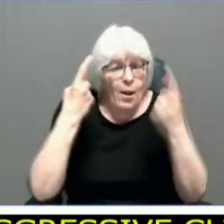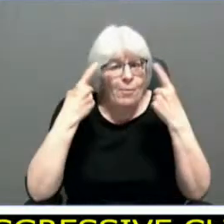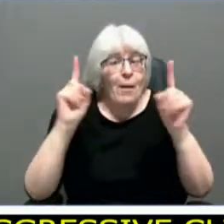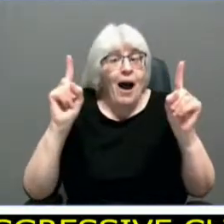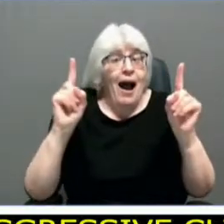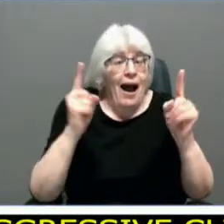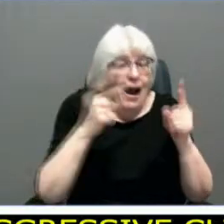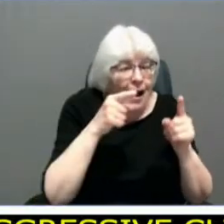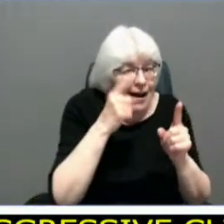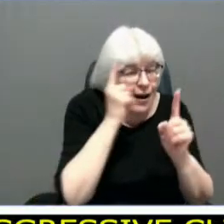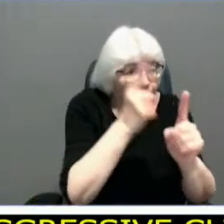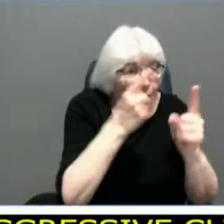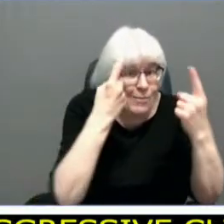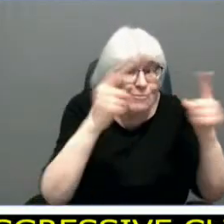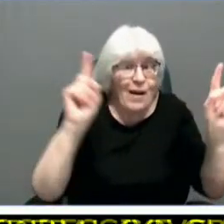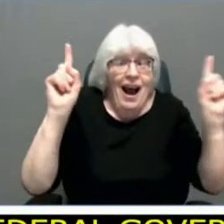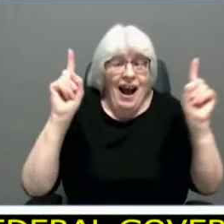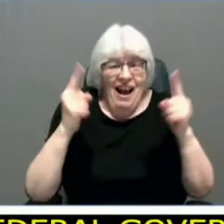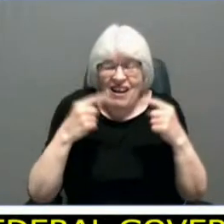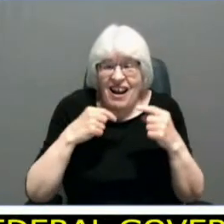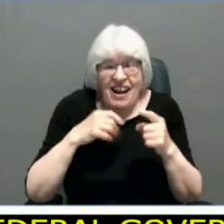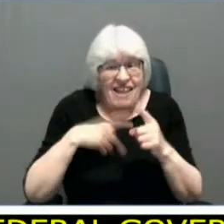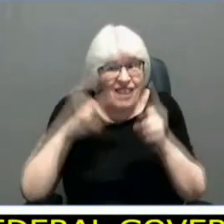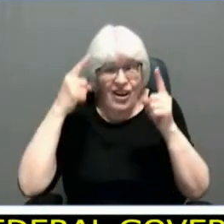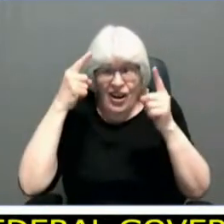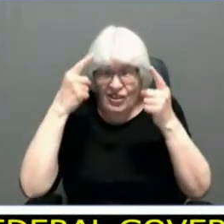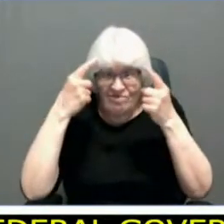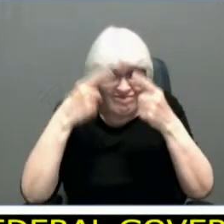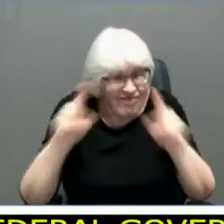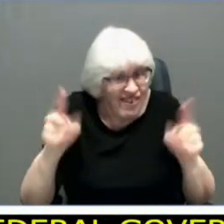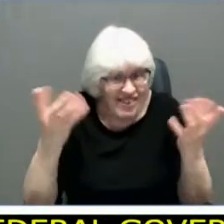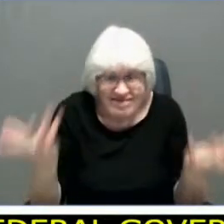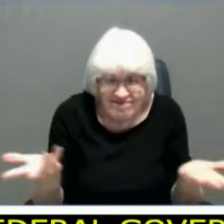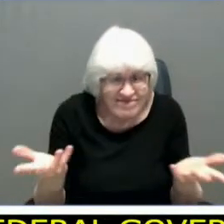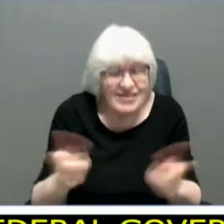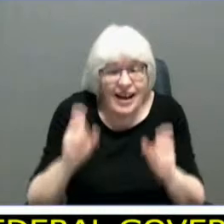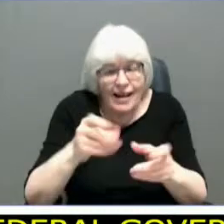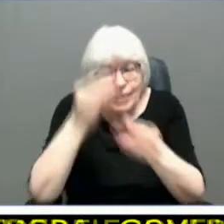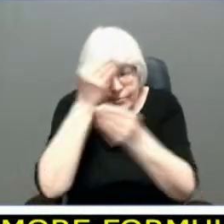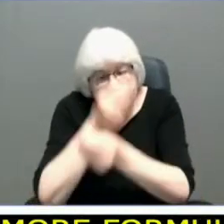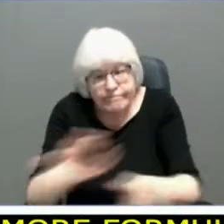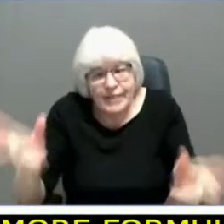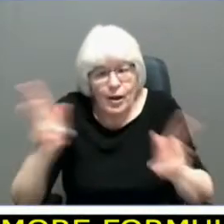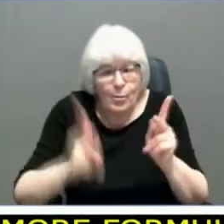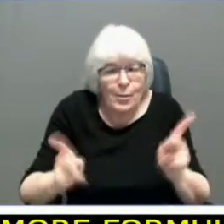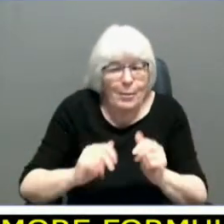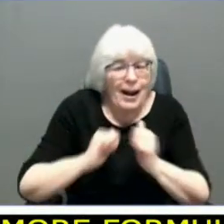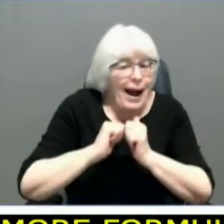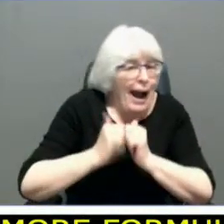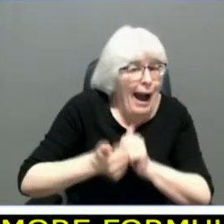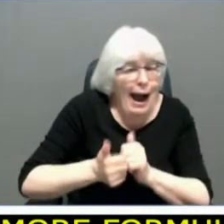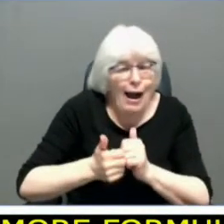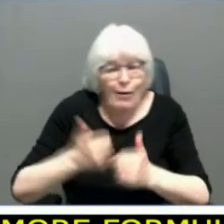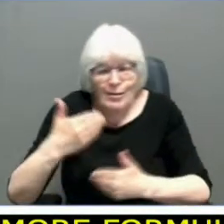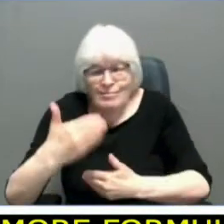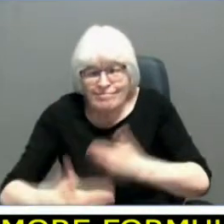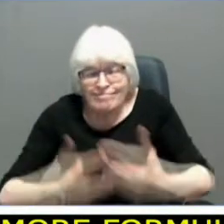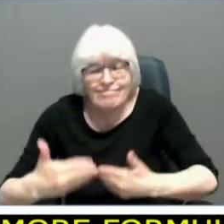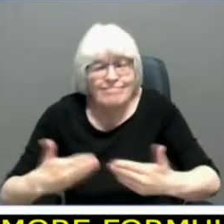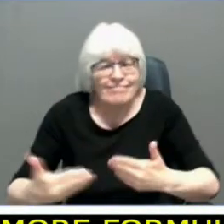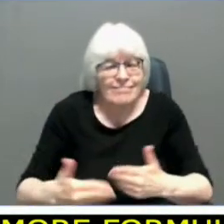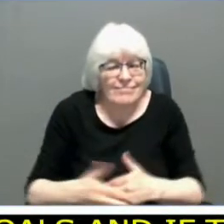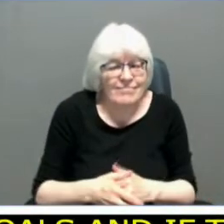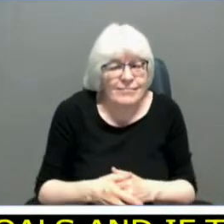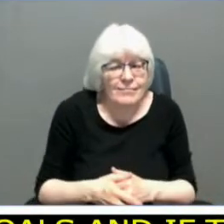then we need to be realistic with the public as well about how we are going to move in that direction to mitigate the effects of climate change at